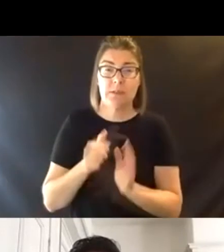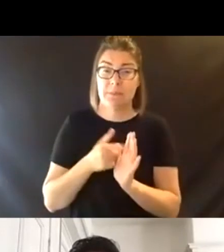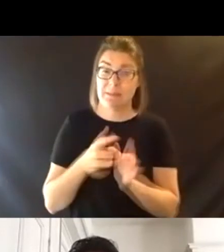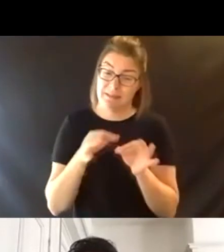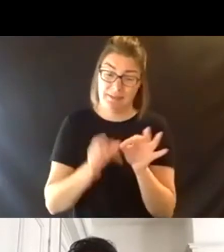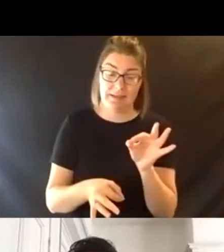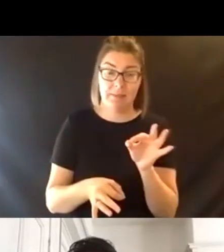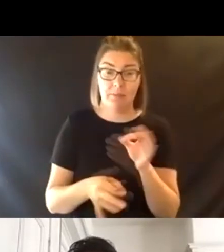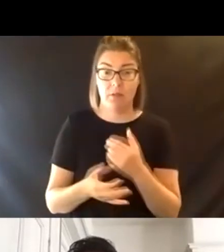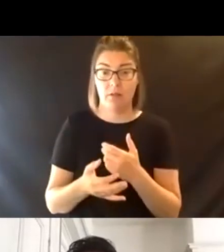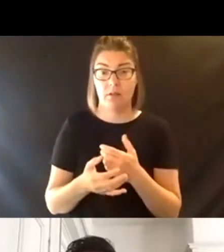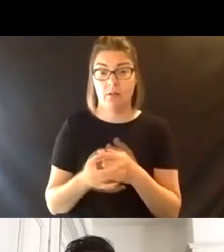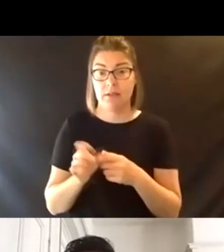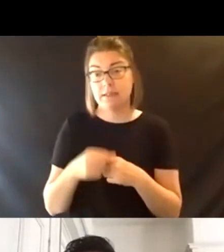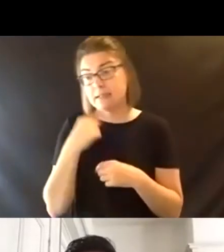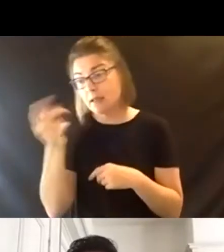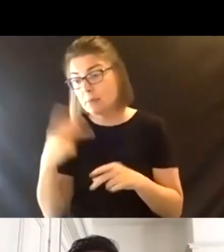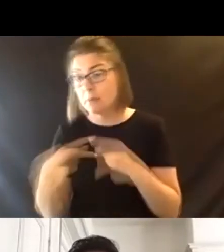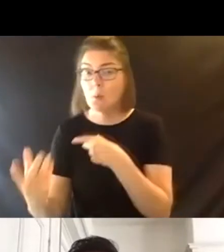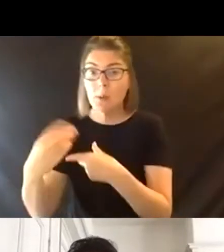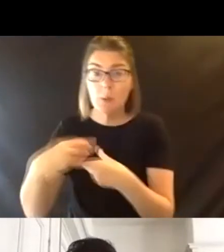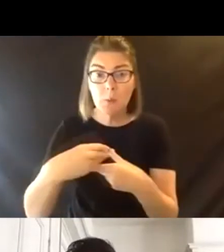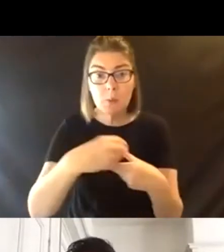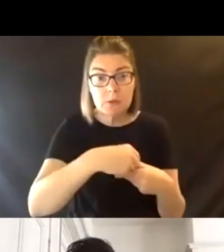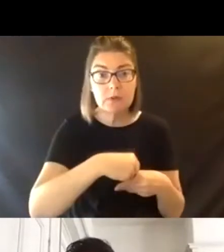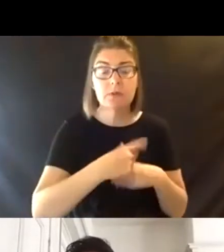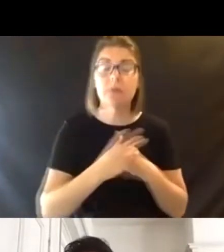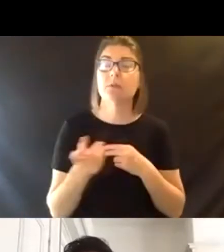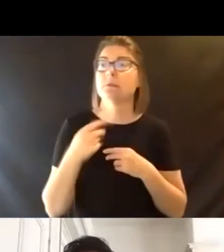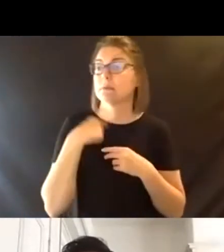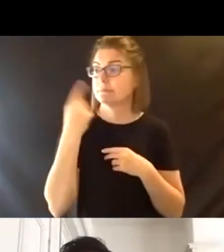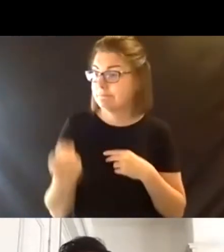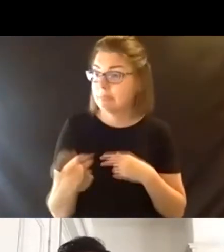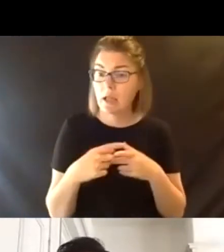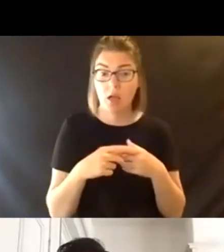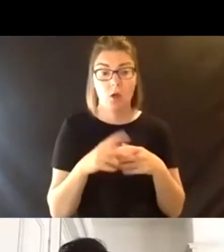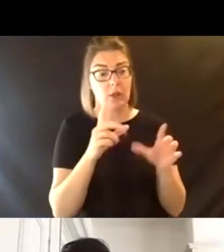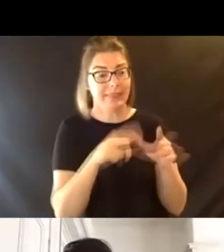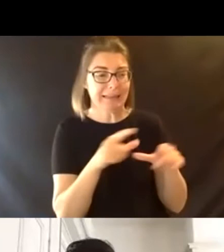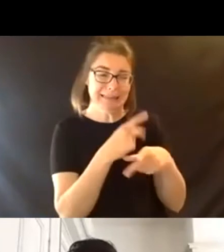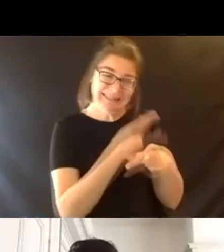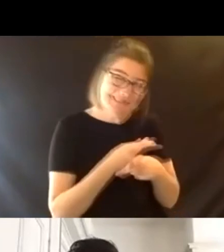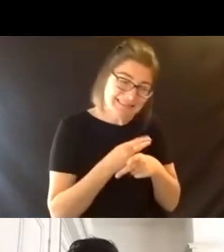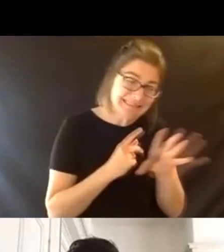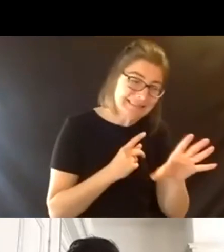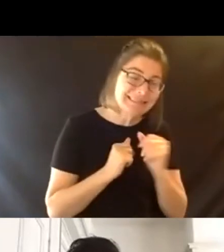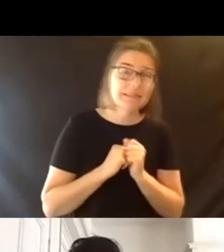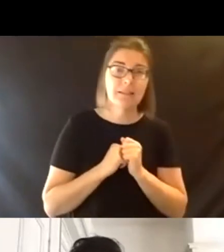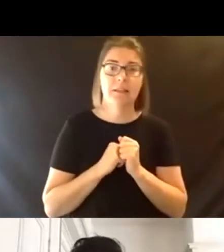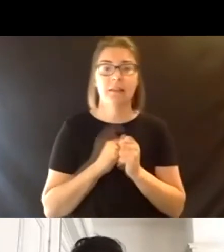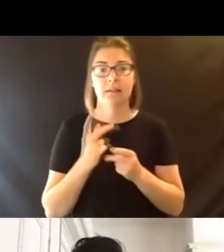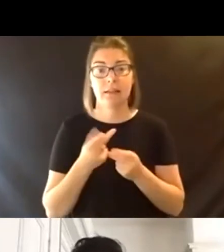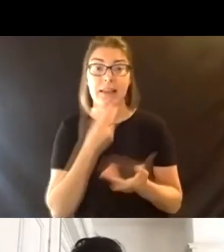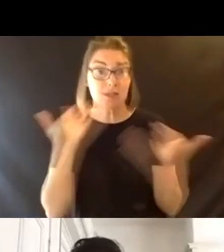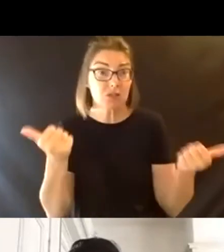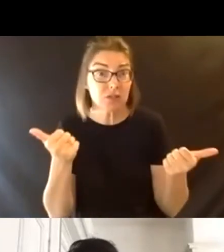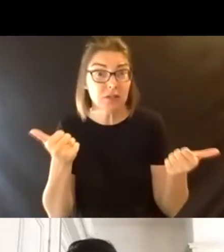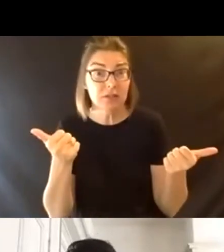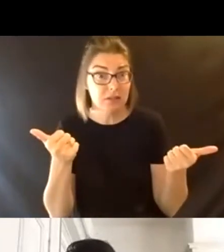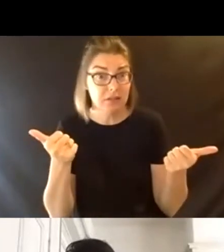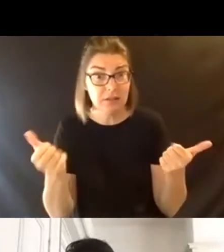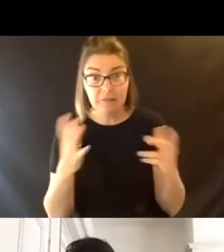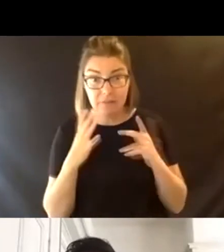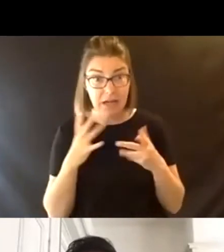that. Sure, we can like tell people to be inclusive and we can tell them to, you know, watch their language and like all that kind of stuff. That's all great and fine.